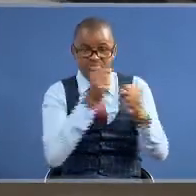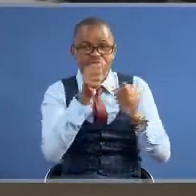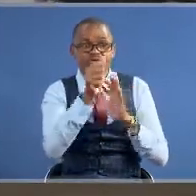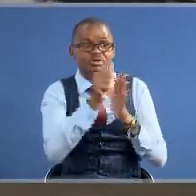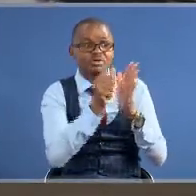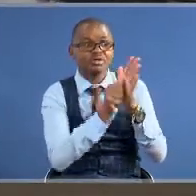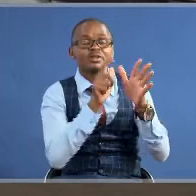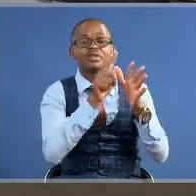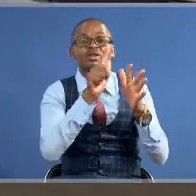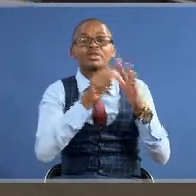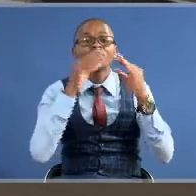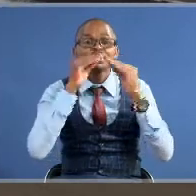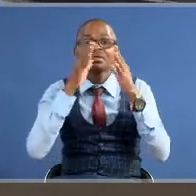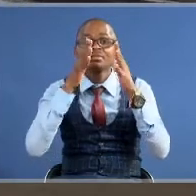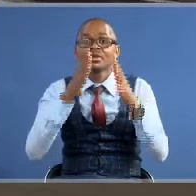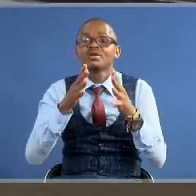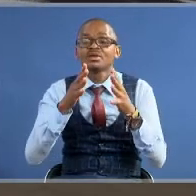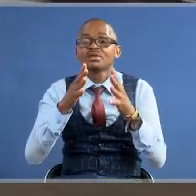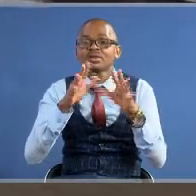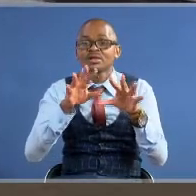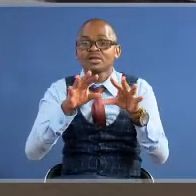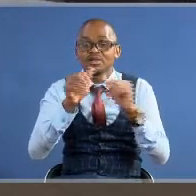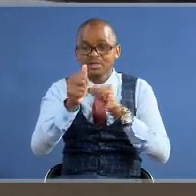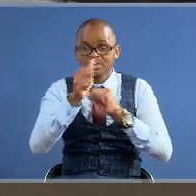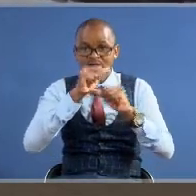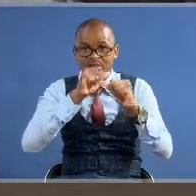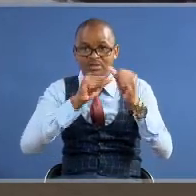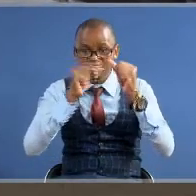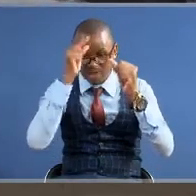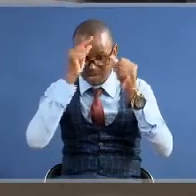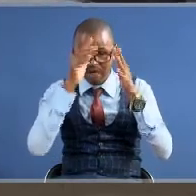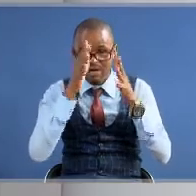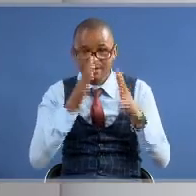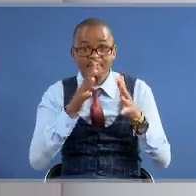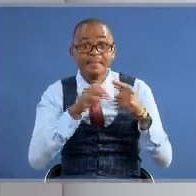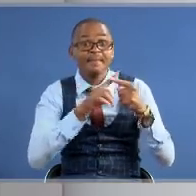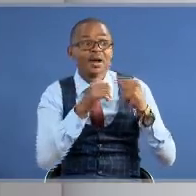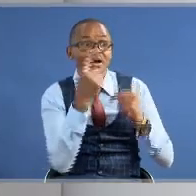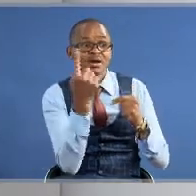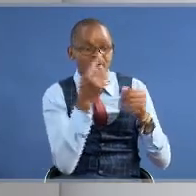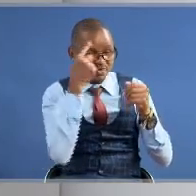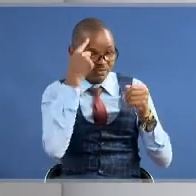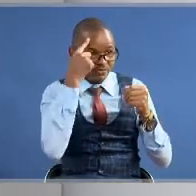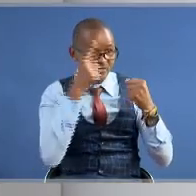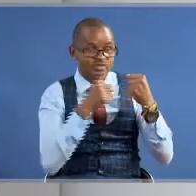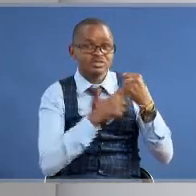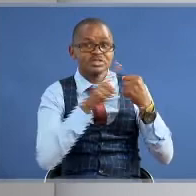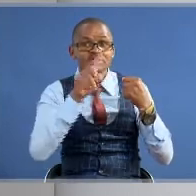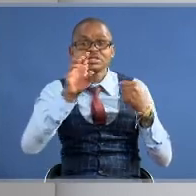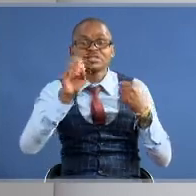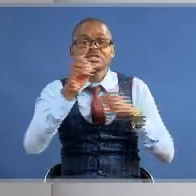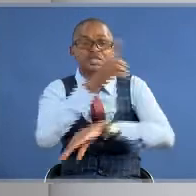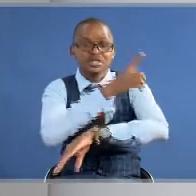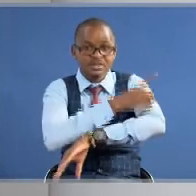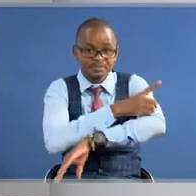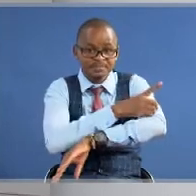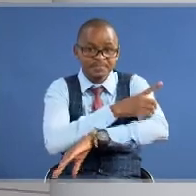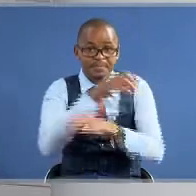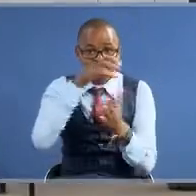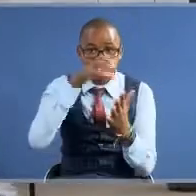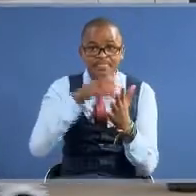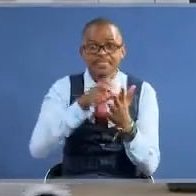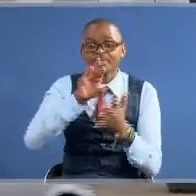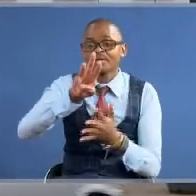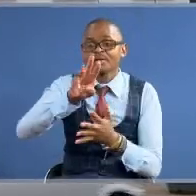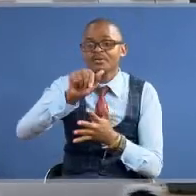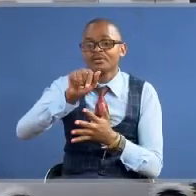act, the speaker of the county assembly shall act as county governor, but only for 60 days. Just in the case of